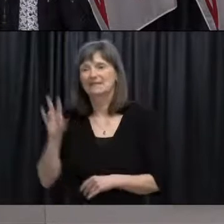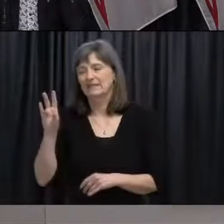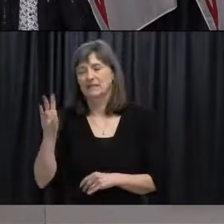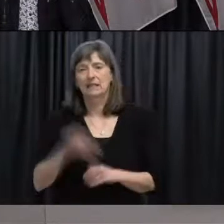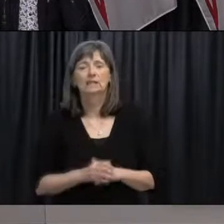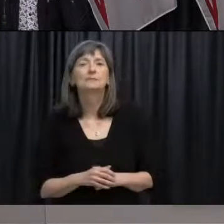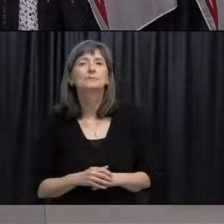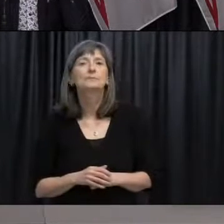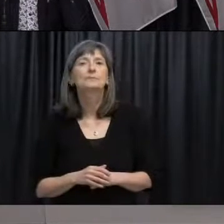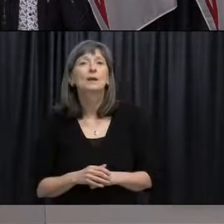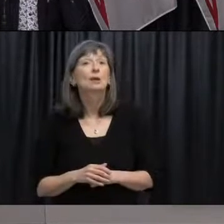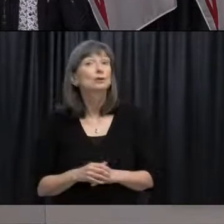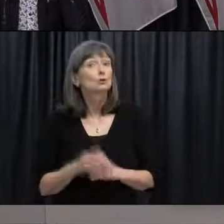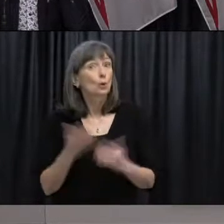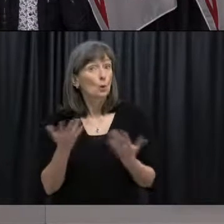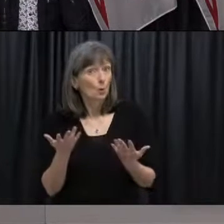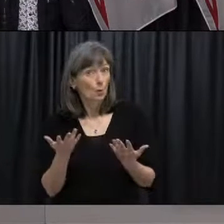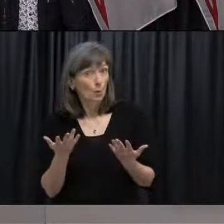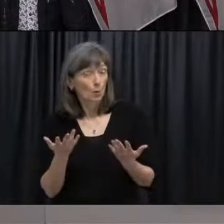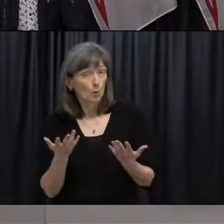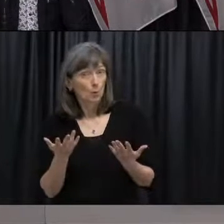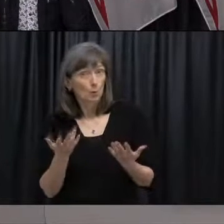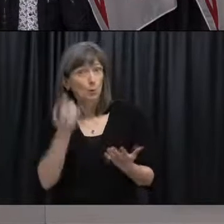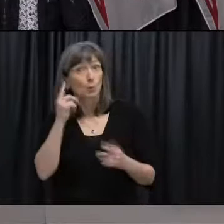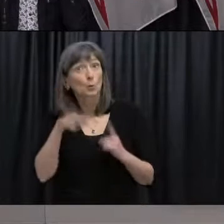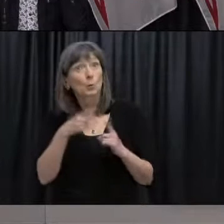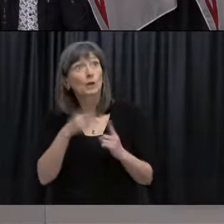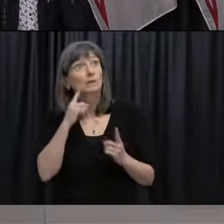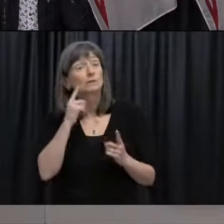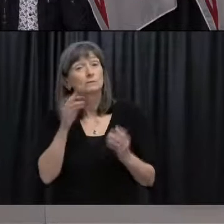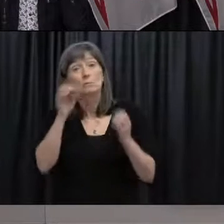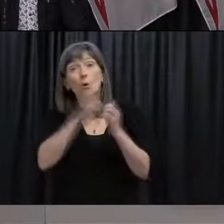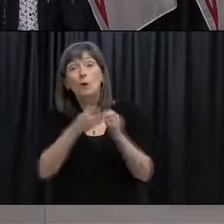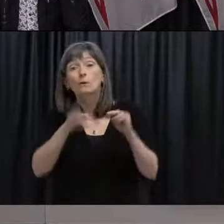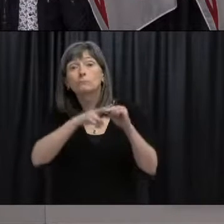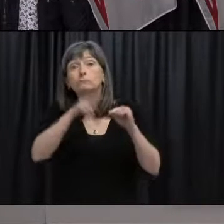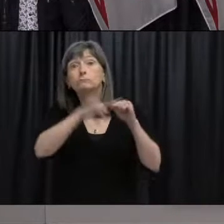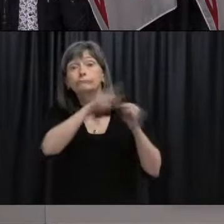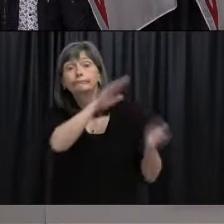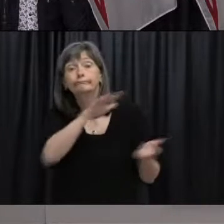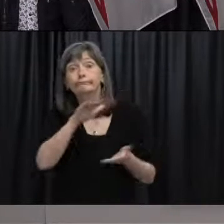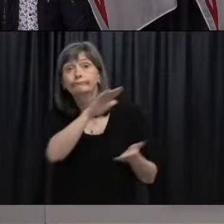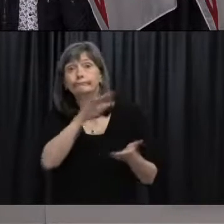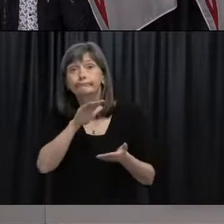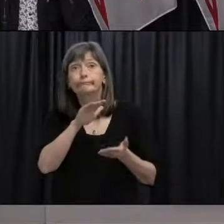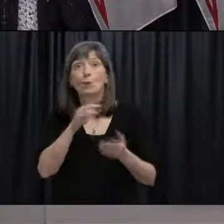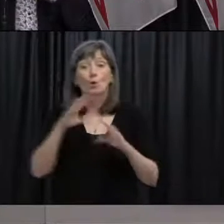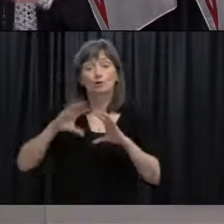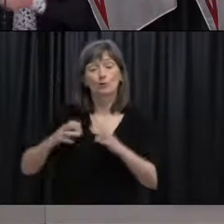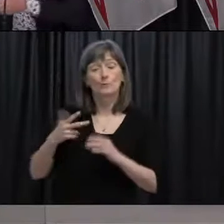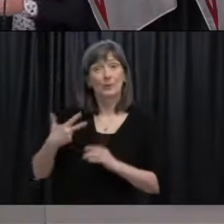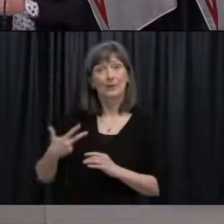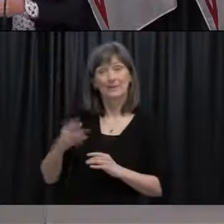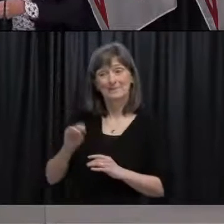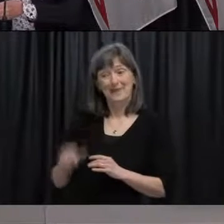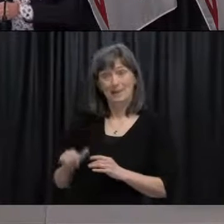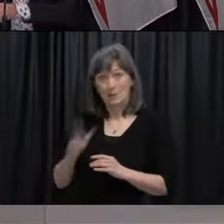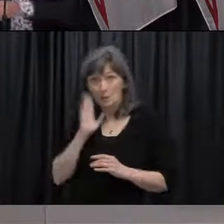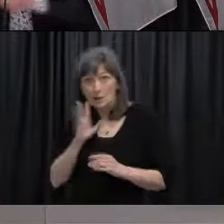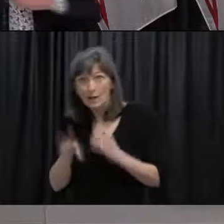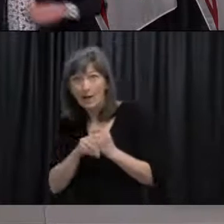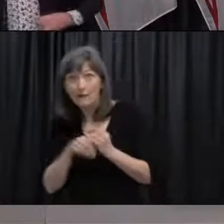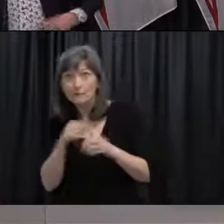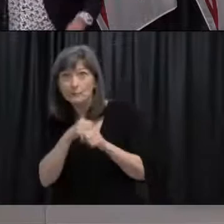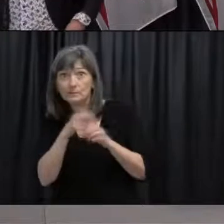guess, the delivery of vaccines might change when we get to phase 3 later in May? Good question,